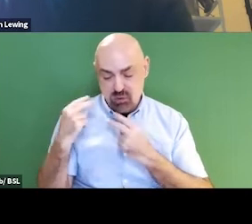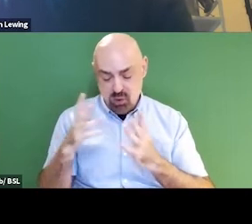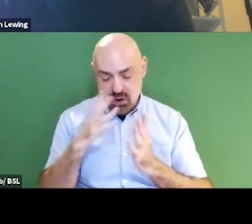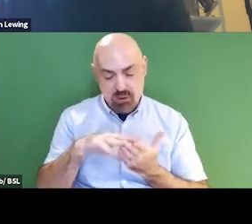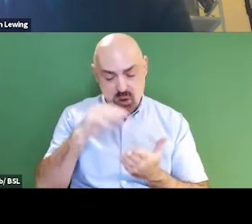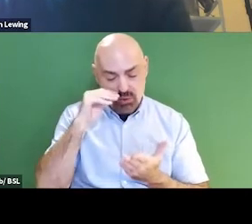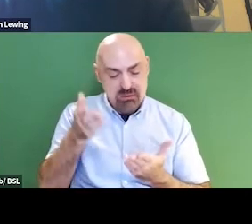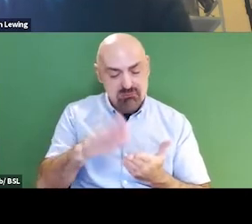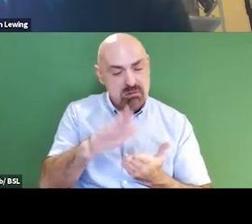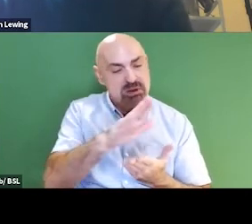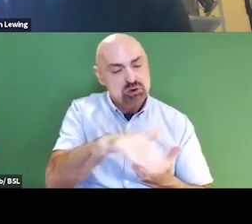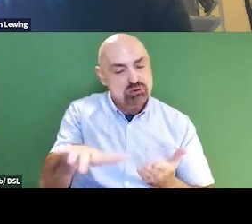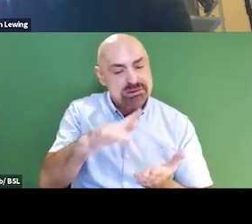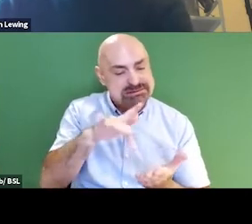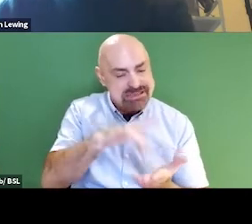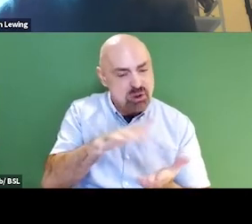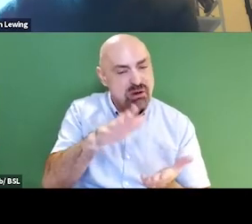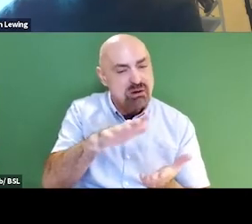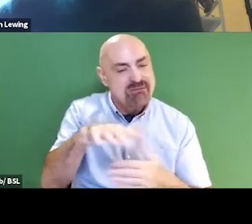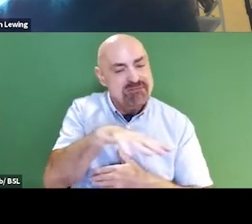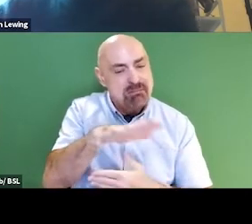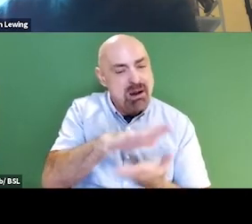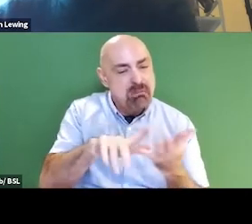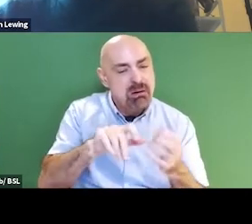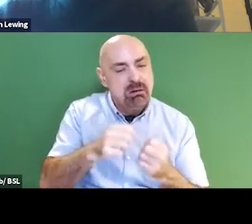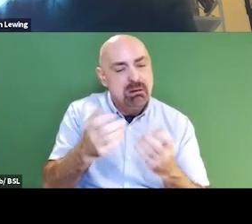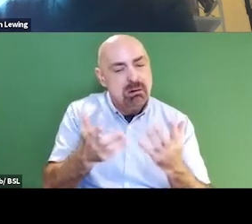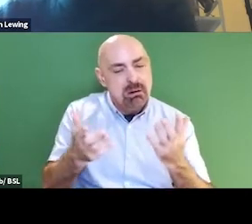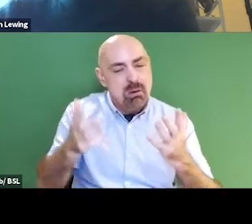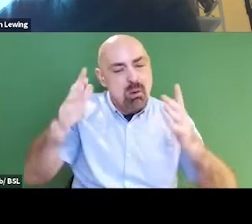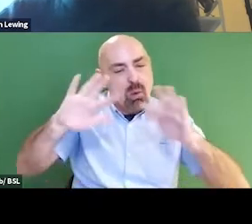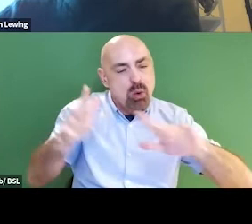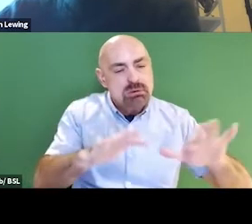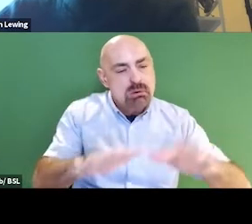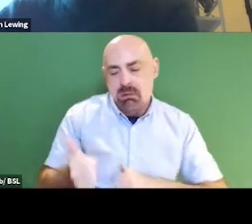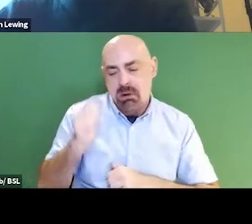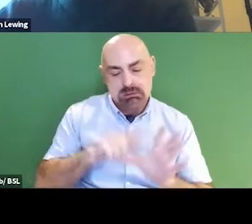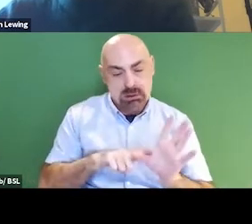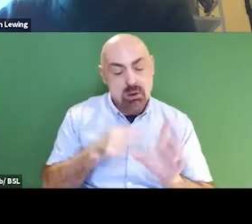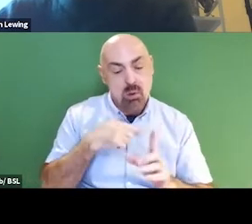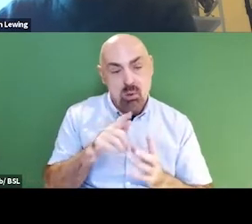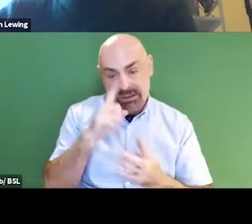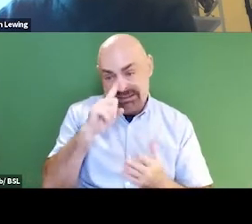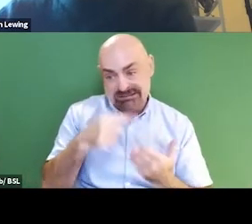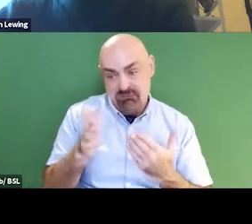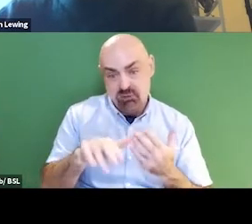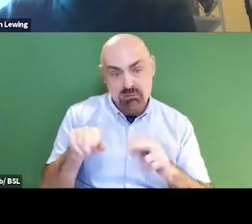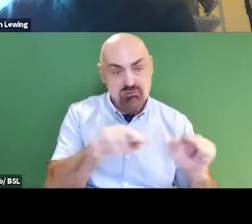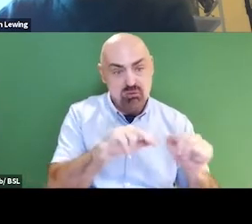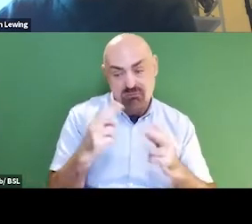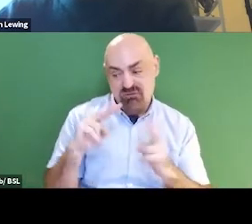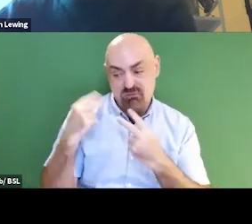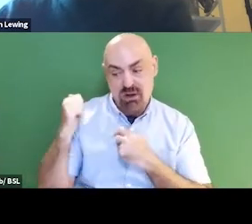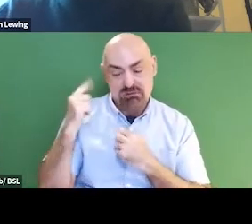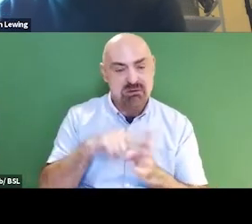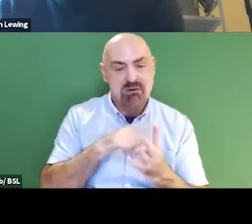children's centres and family hubs from autumn last year. In that work, we reached 4 main conclusions.